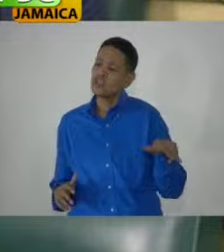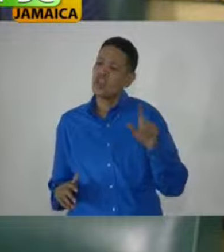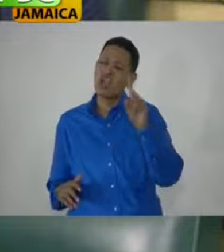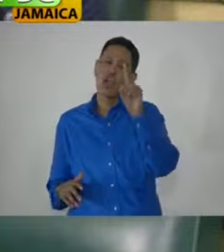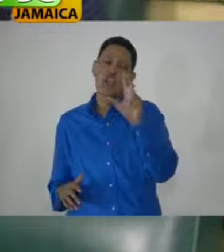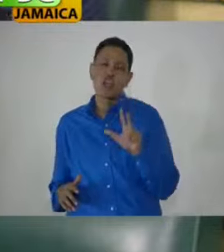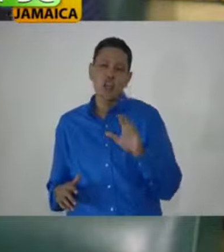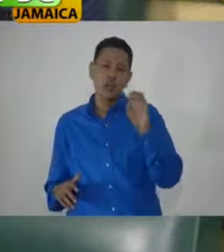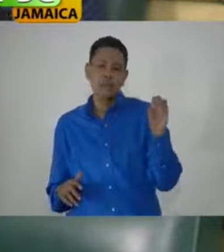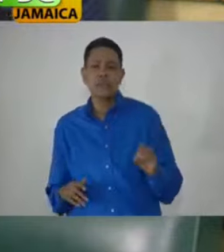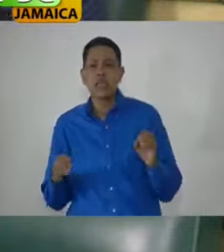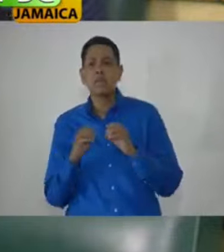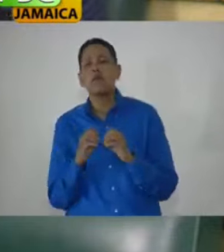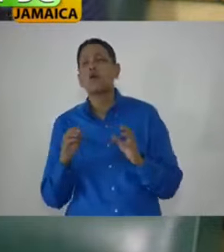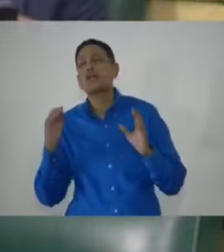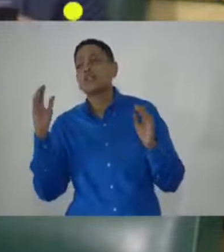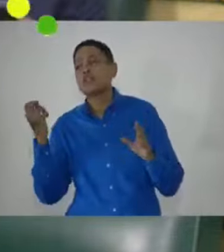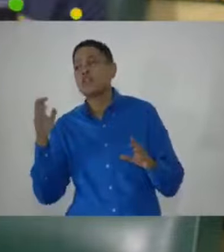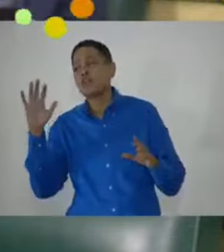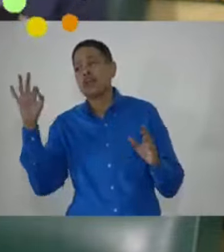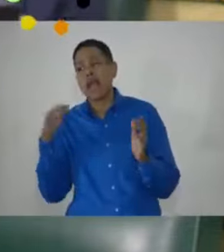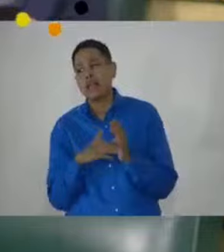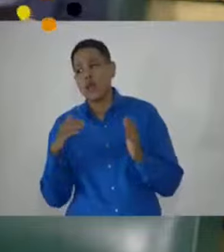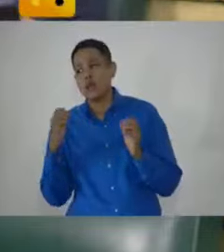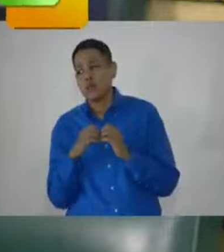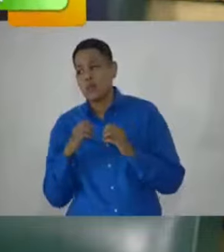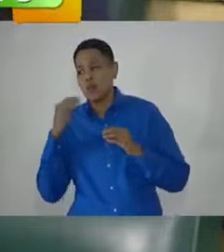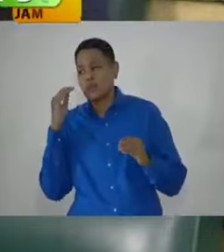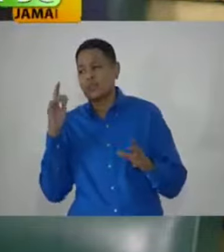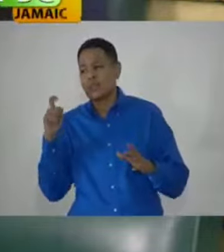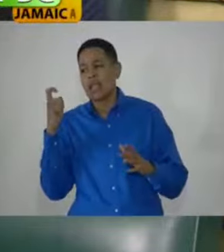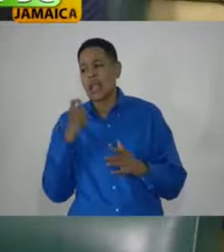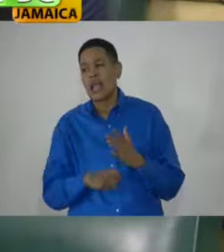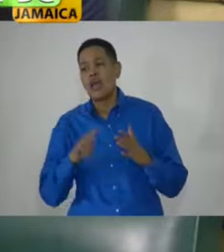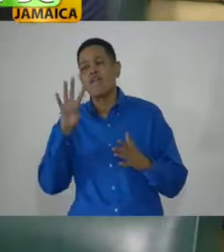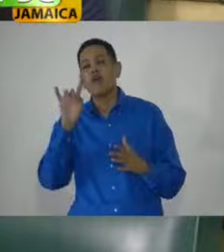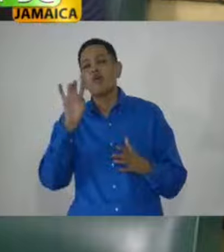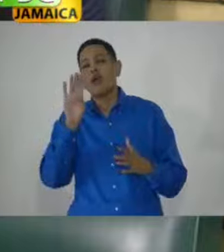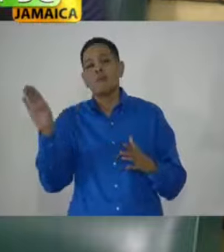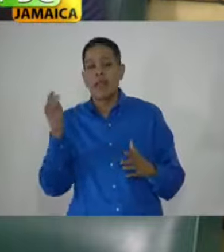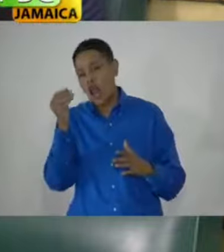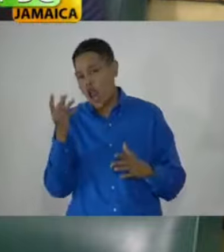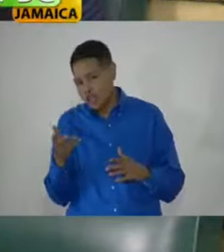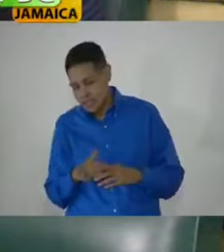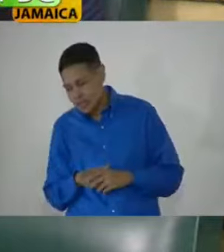33% more teachers, or about 9,000 teachers. That would cost $41 billion.